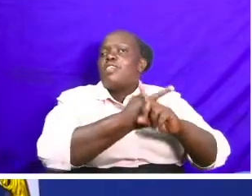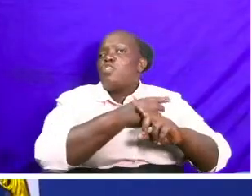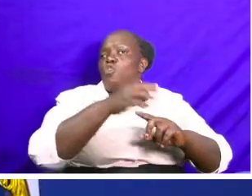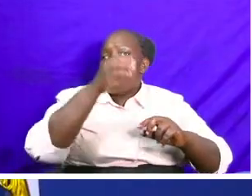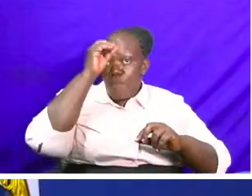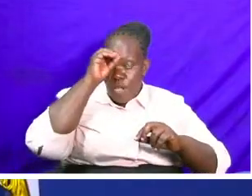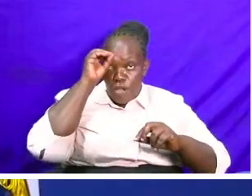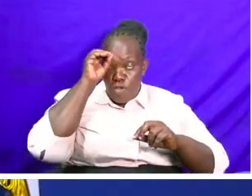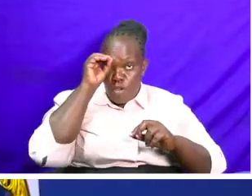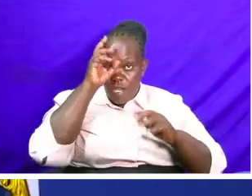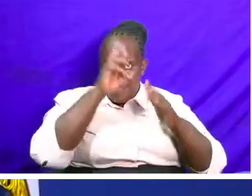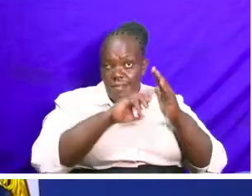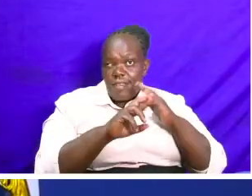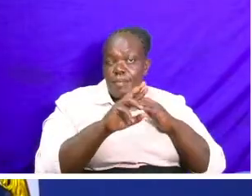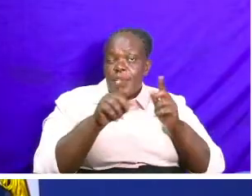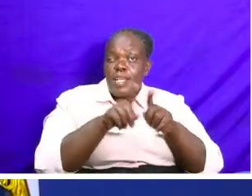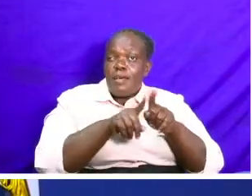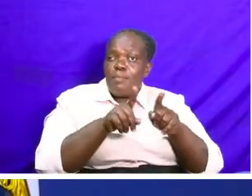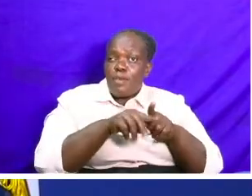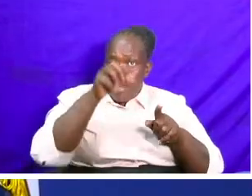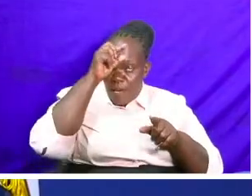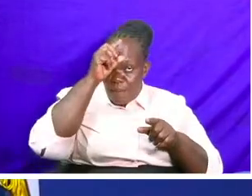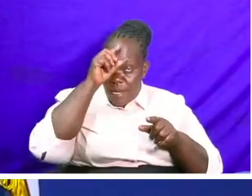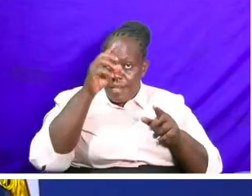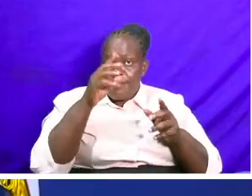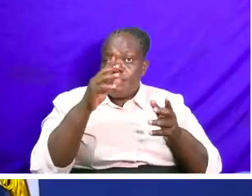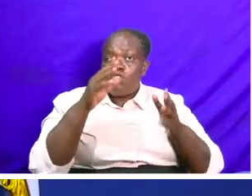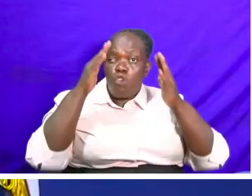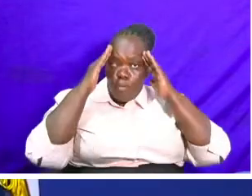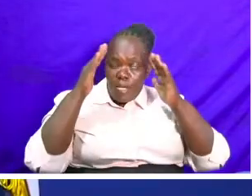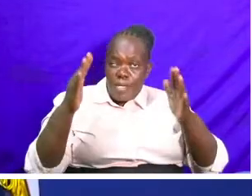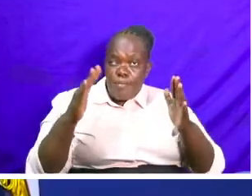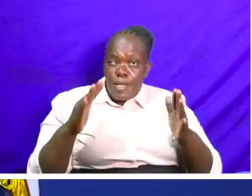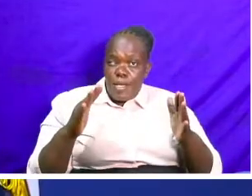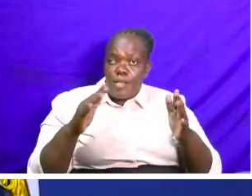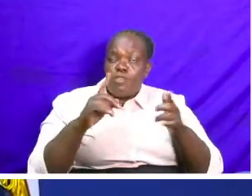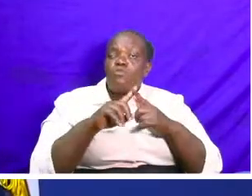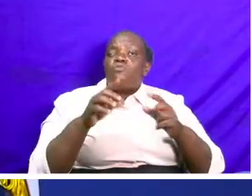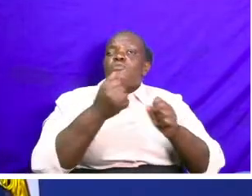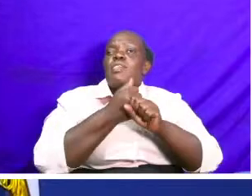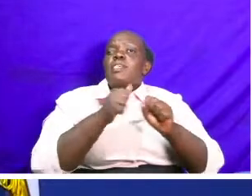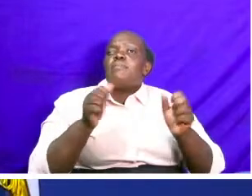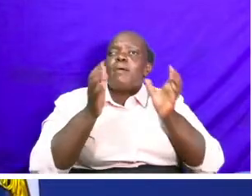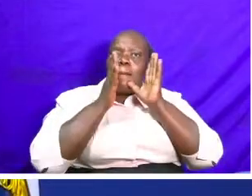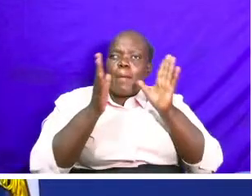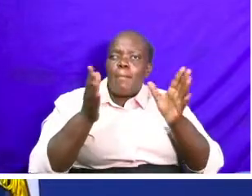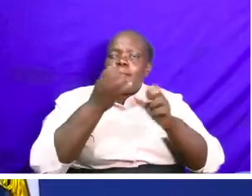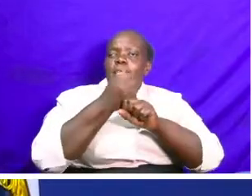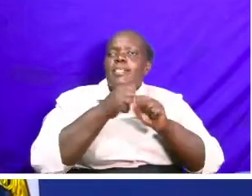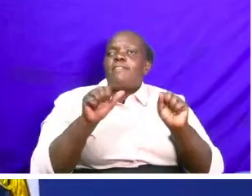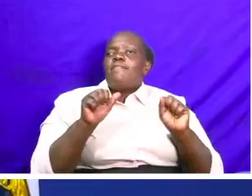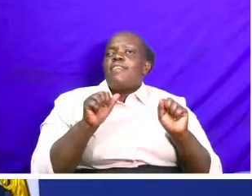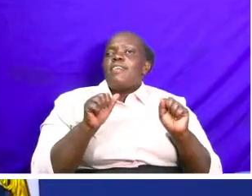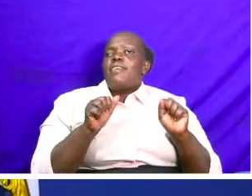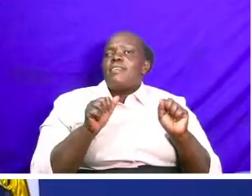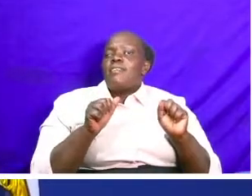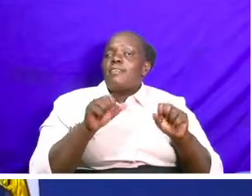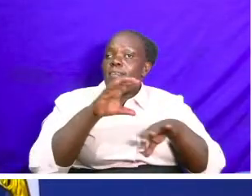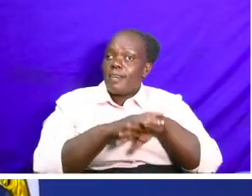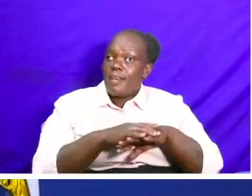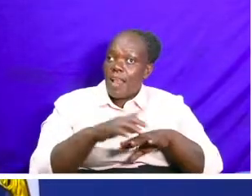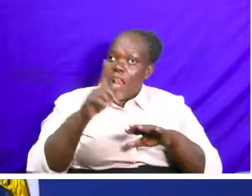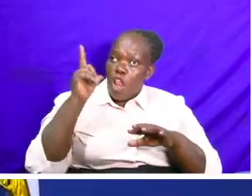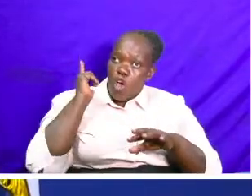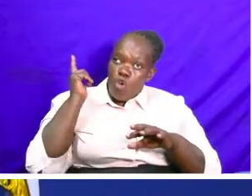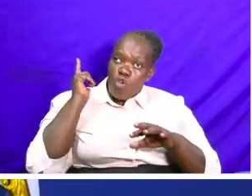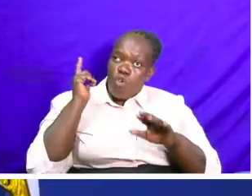paramount. The government remains resolute in its commitment to safeguard public safety, uphold rule of